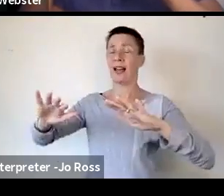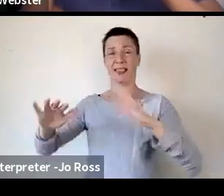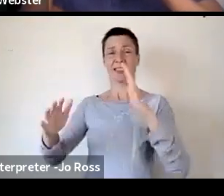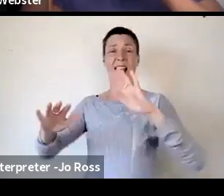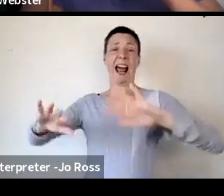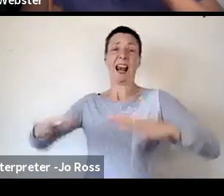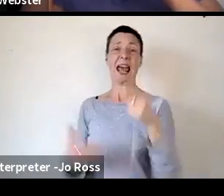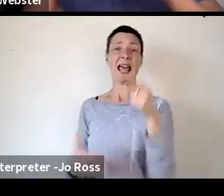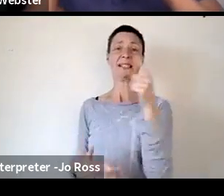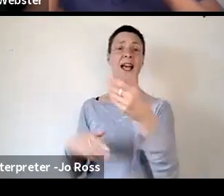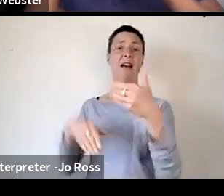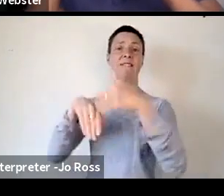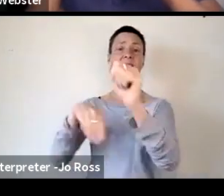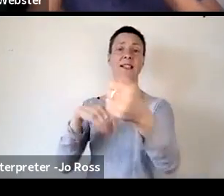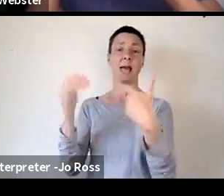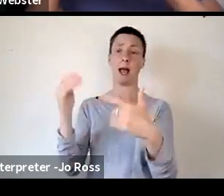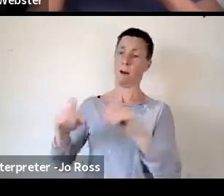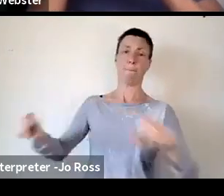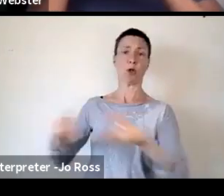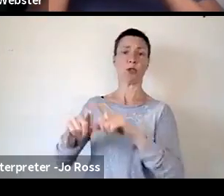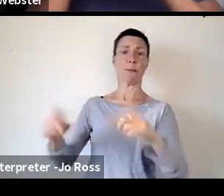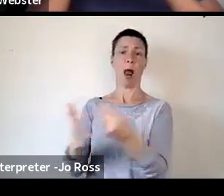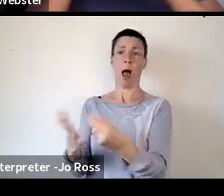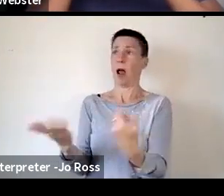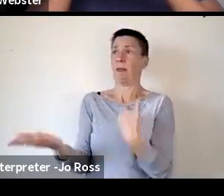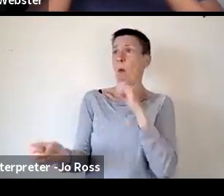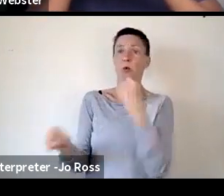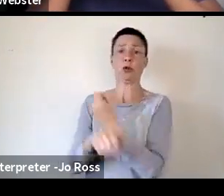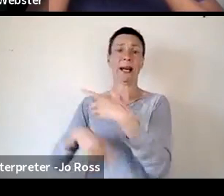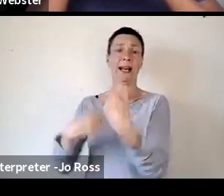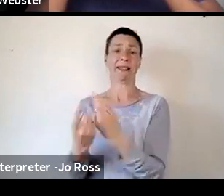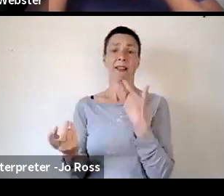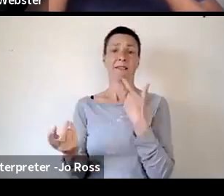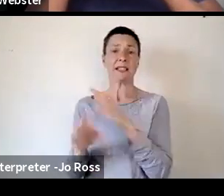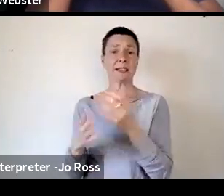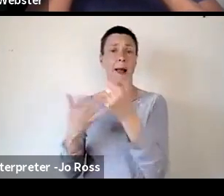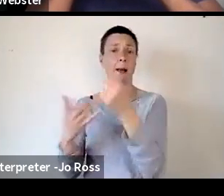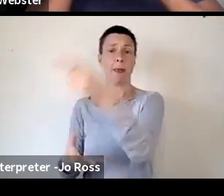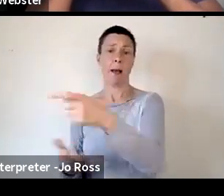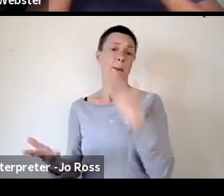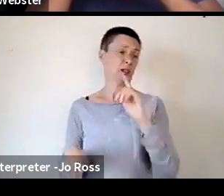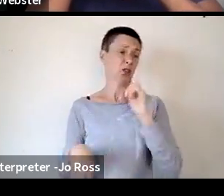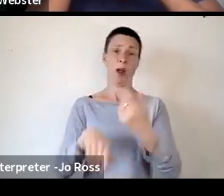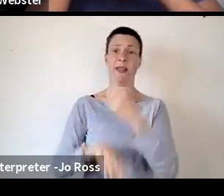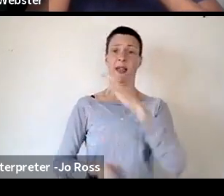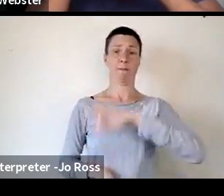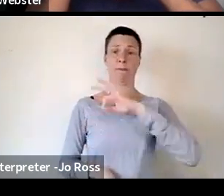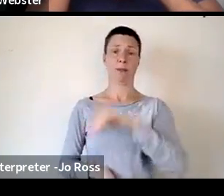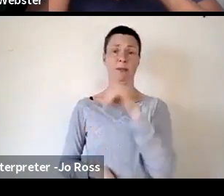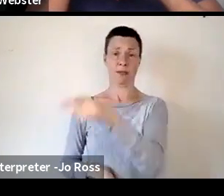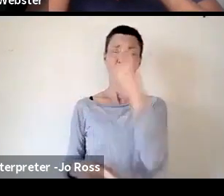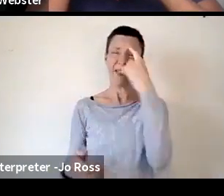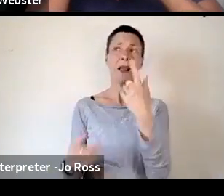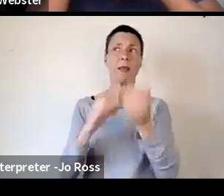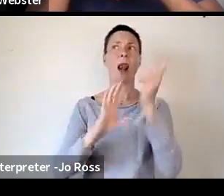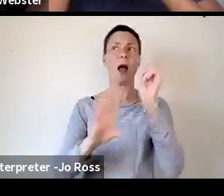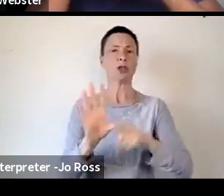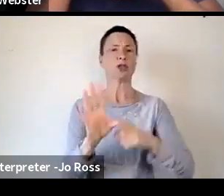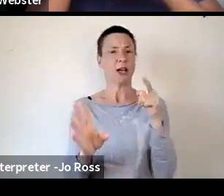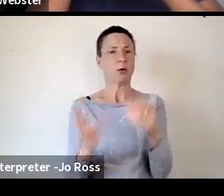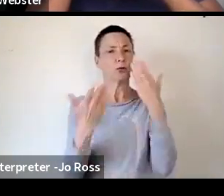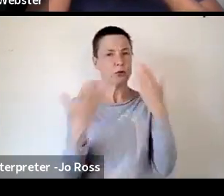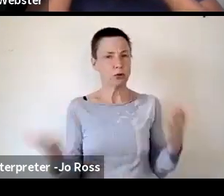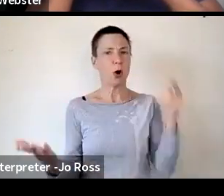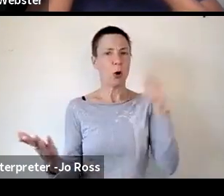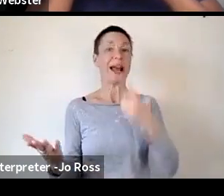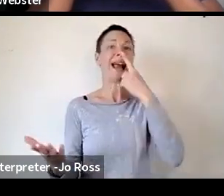then probably not going to do anything about it because it's not in their interests. So I think like the last year has actually shown